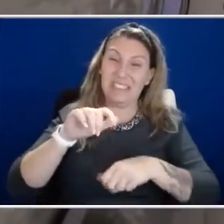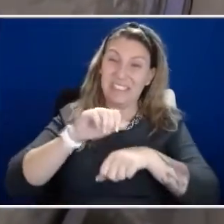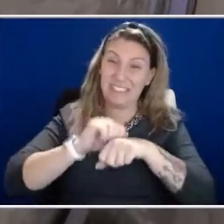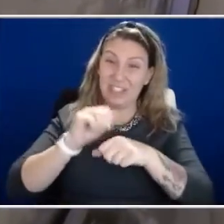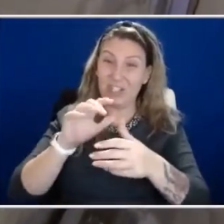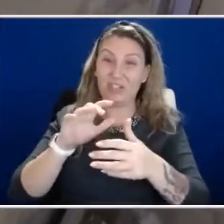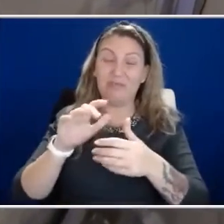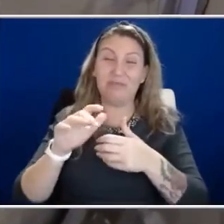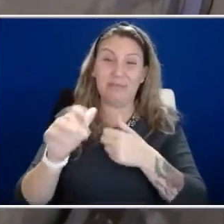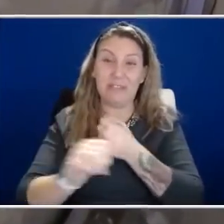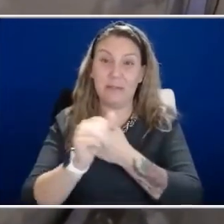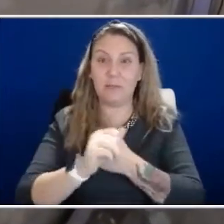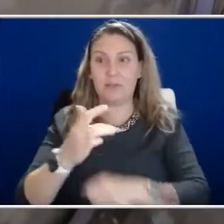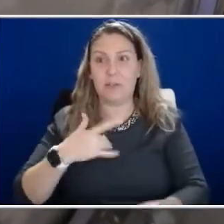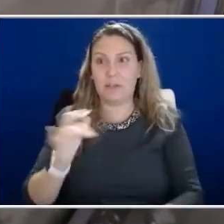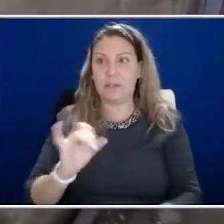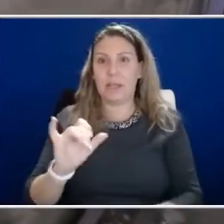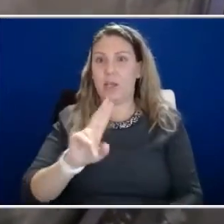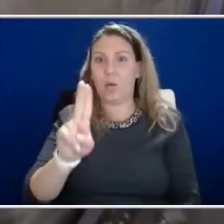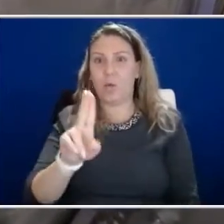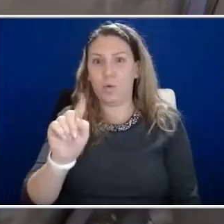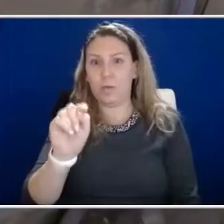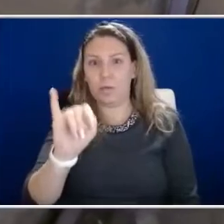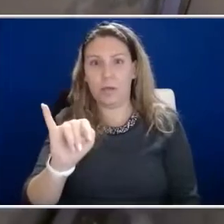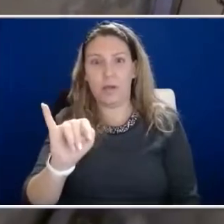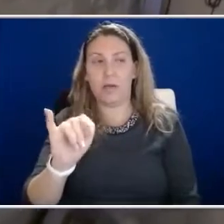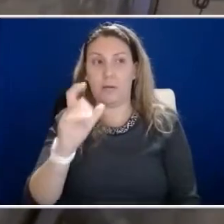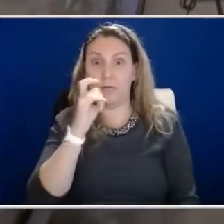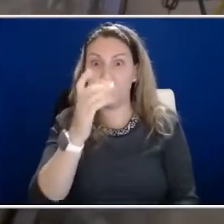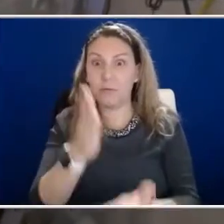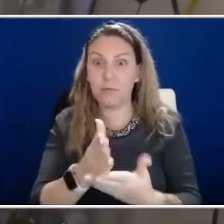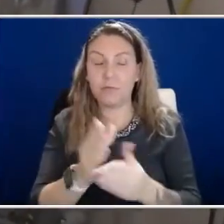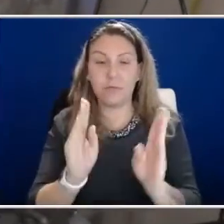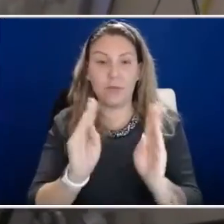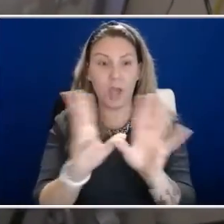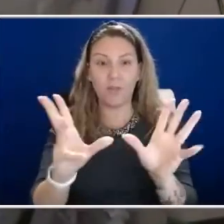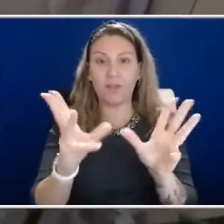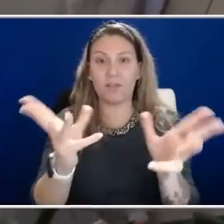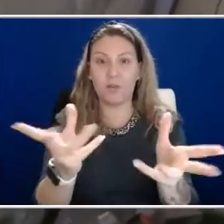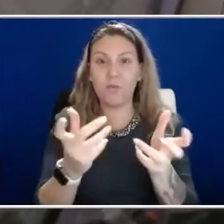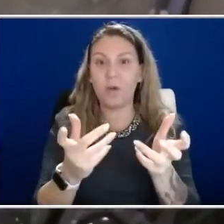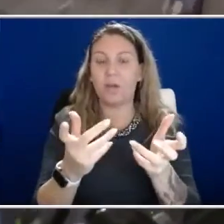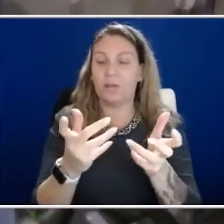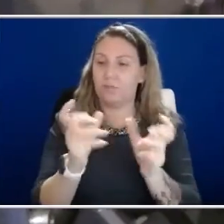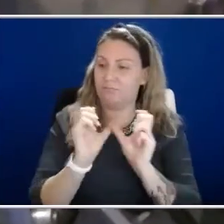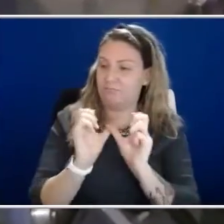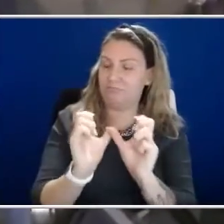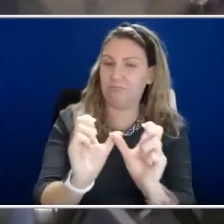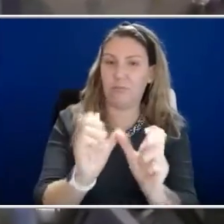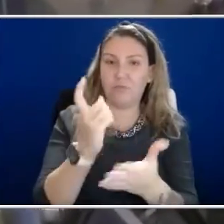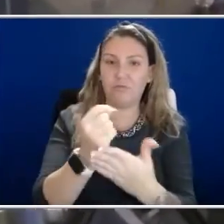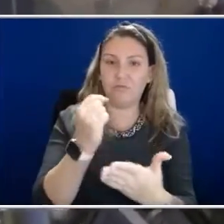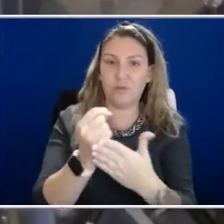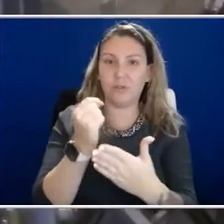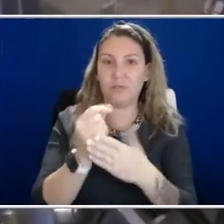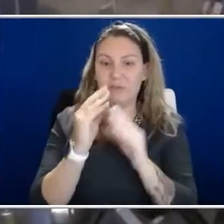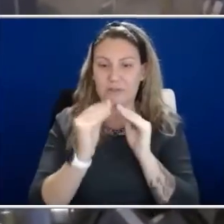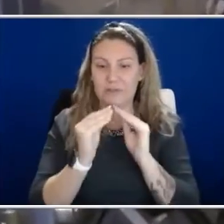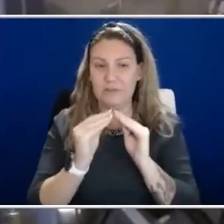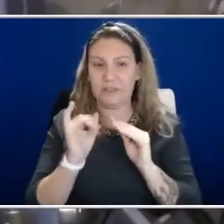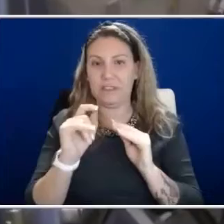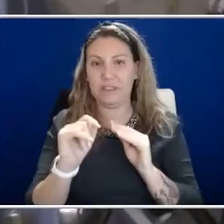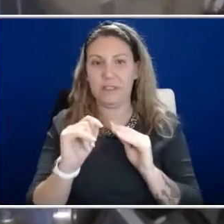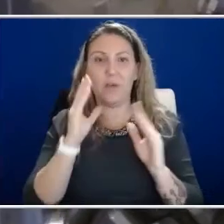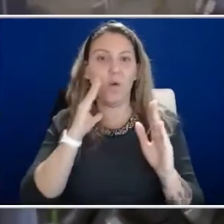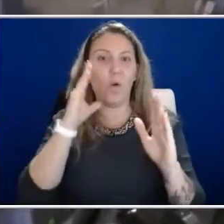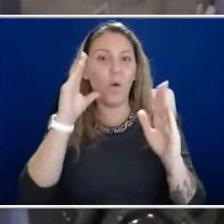UTI nonstop. So obviously she wants to go through this treatment and get that fixed, and she was really hoping that it helps and makes her